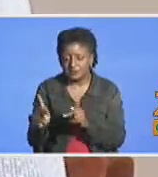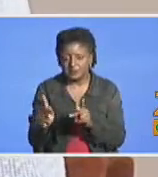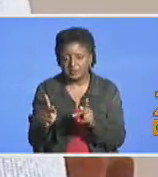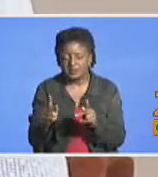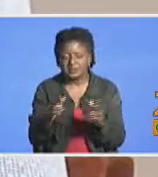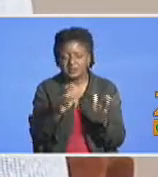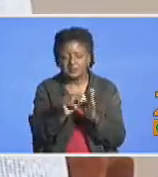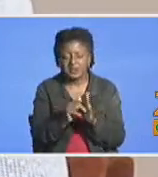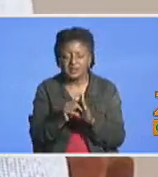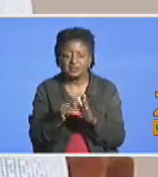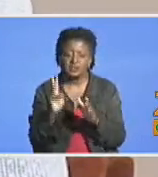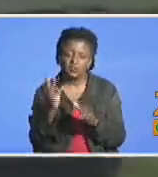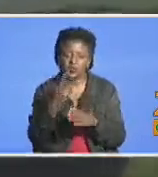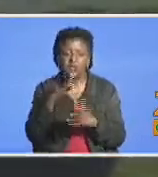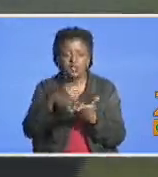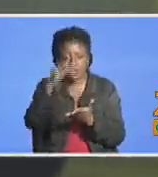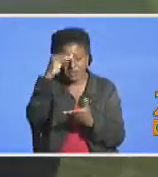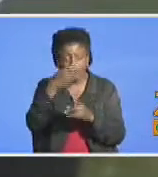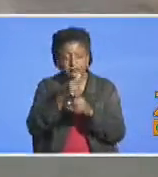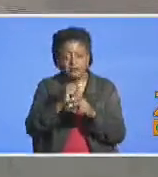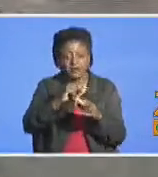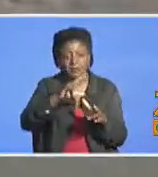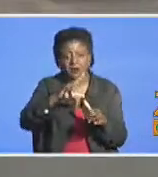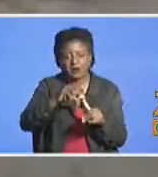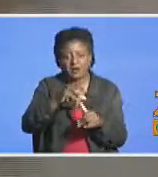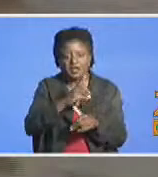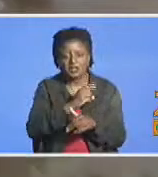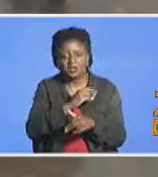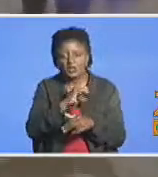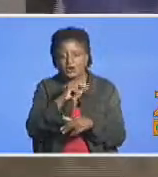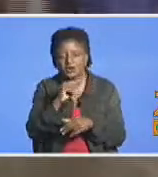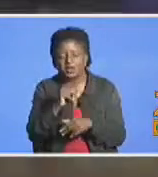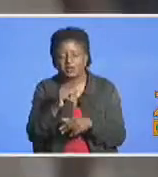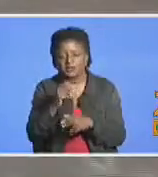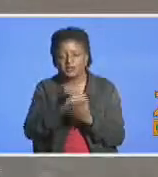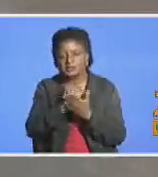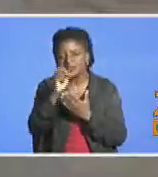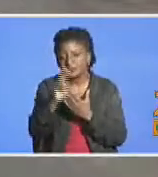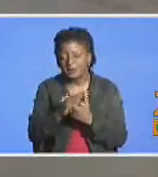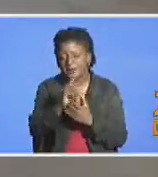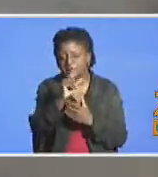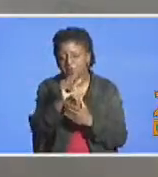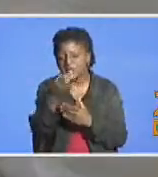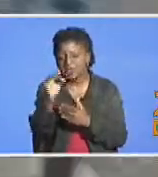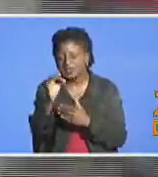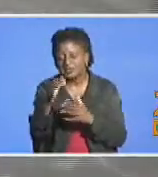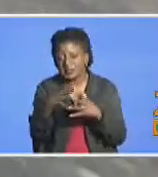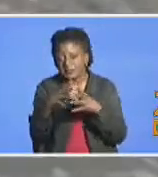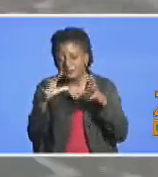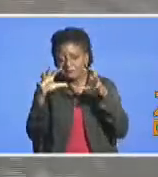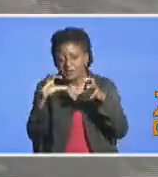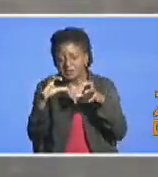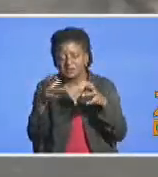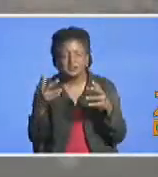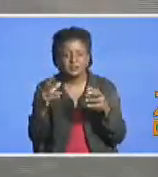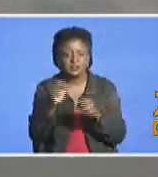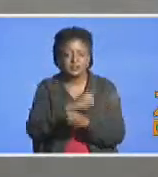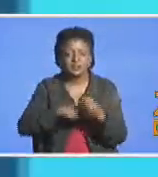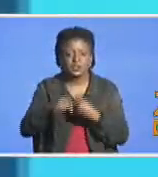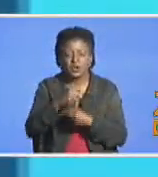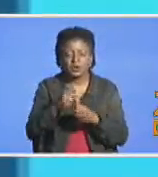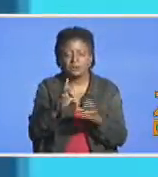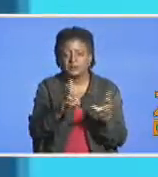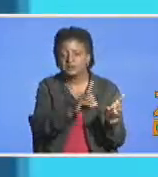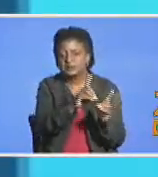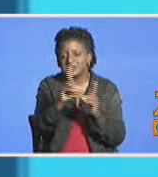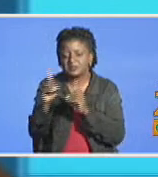We learned from Hurricane Dorian. The September 2019 monster storm displaced thousands of Bahamians who in turn depended heavily on the Bahamas